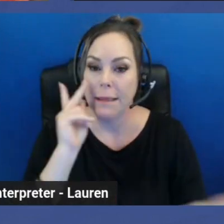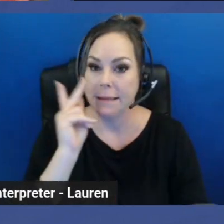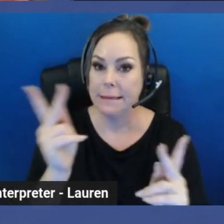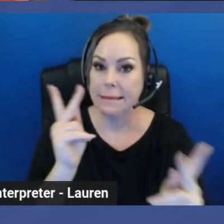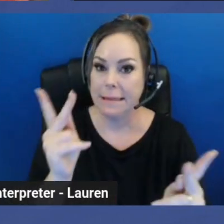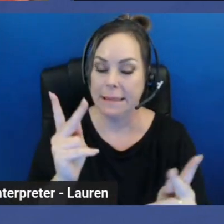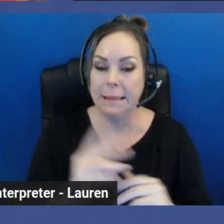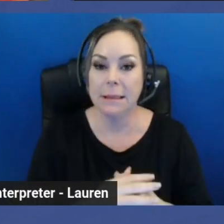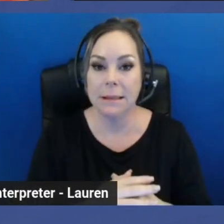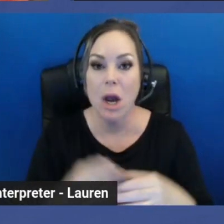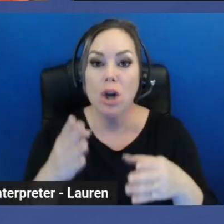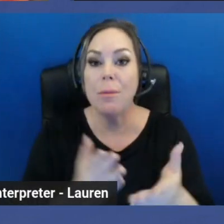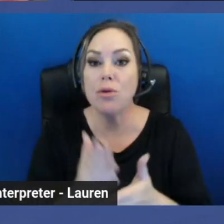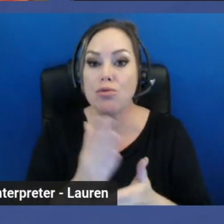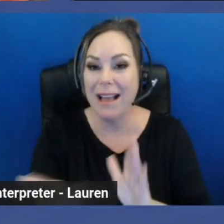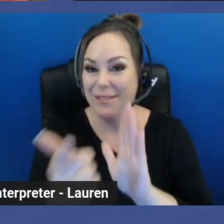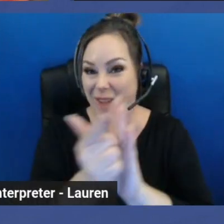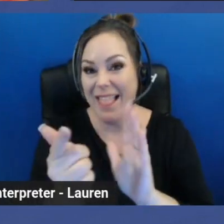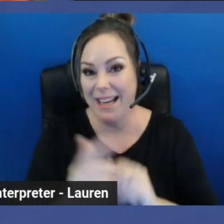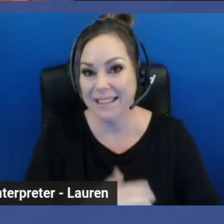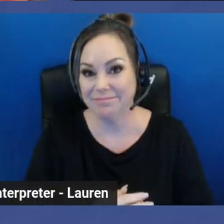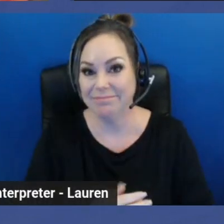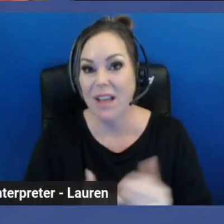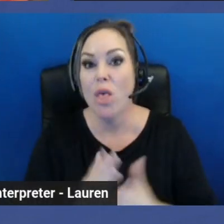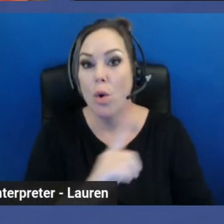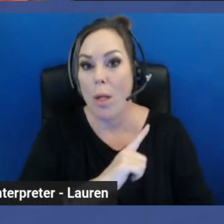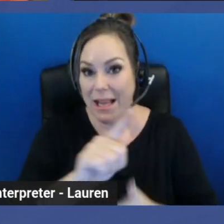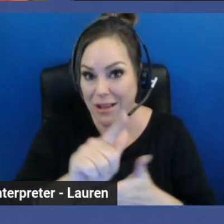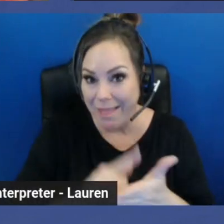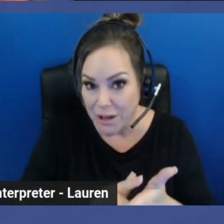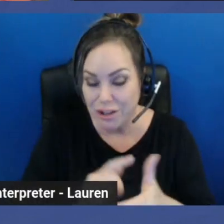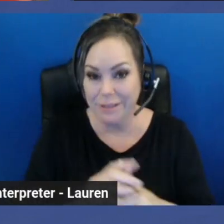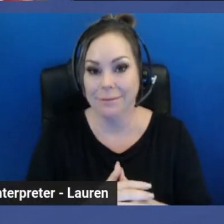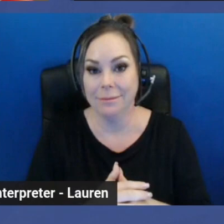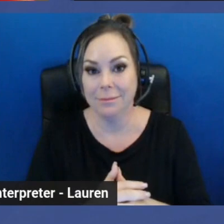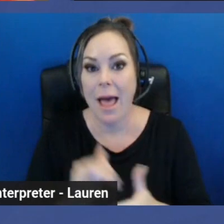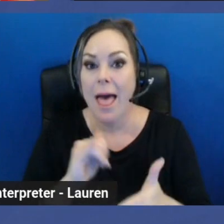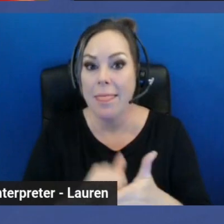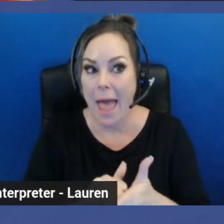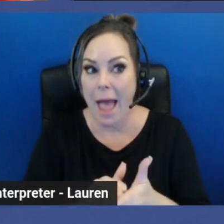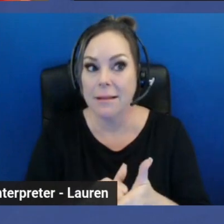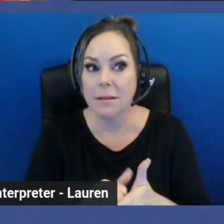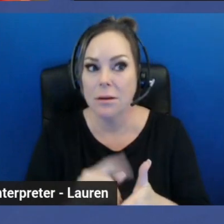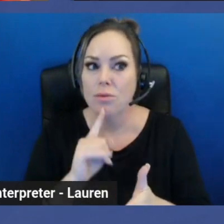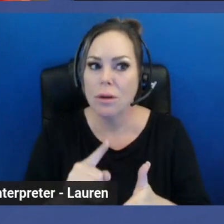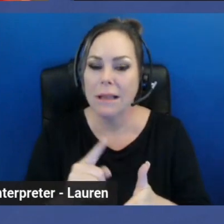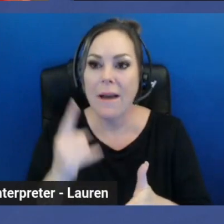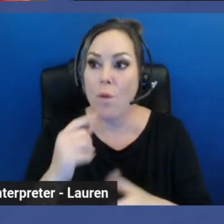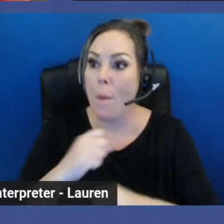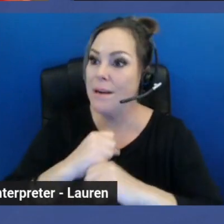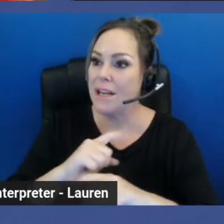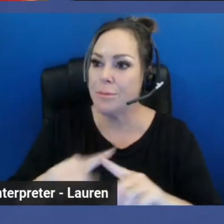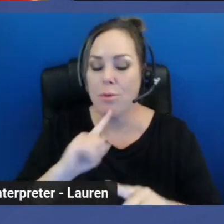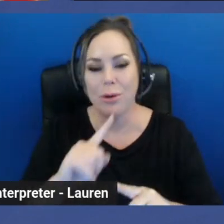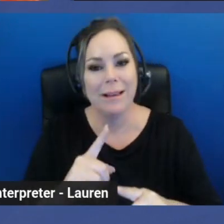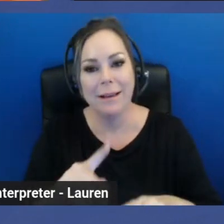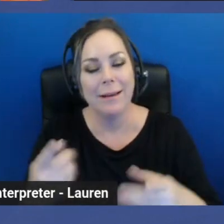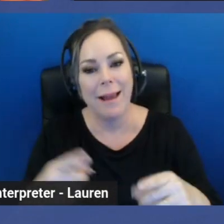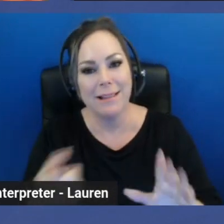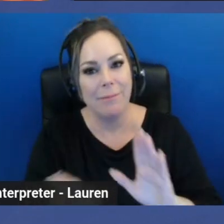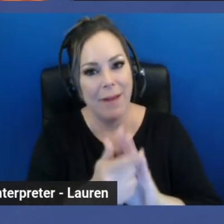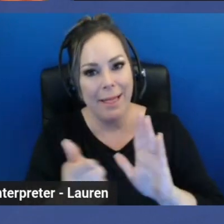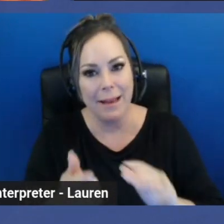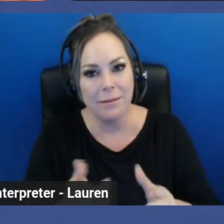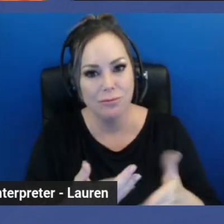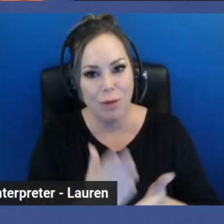seeing our human rights violated through legislation that's, oftentimes meant to protect. Ricky or Larry, anything to